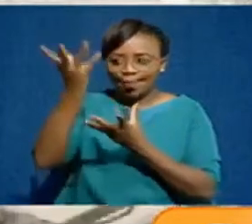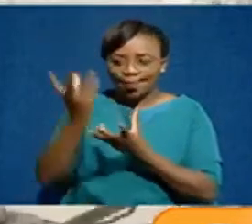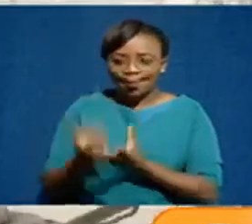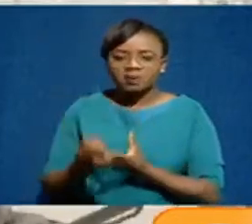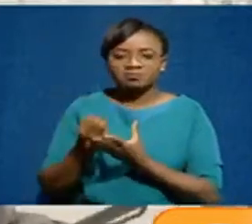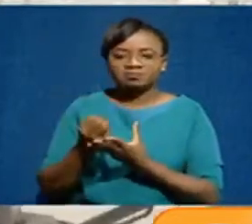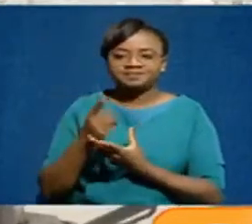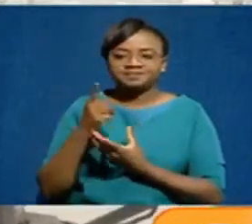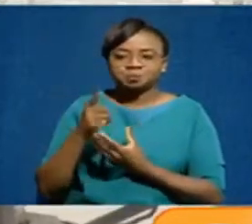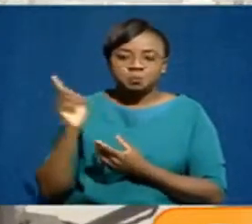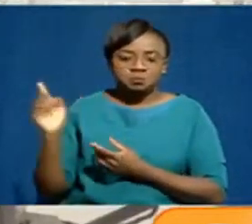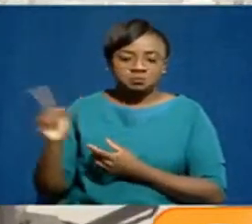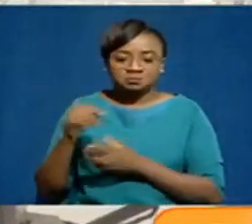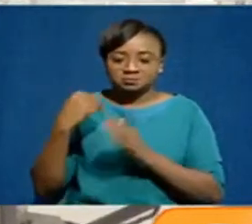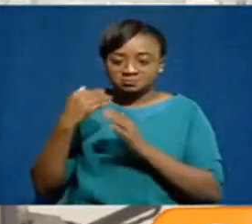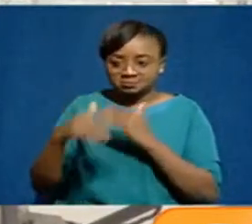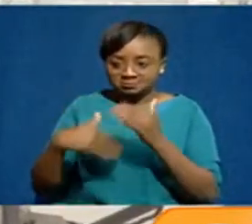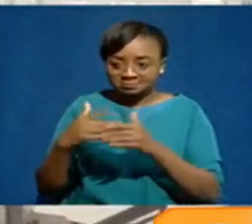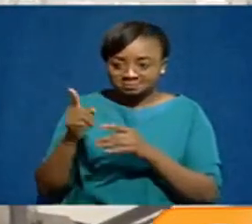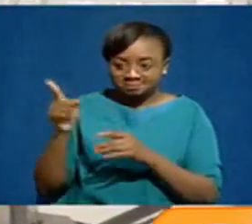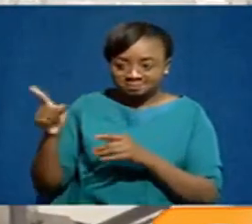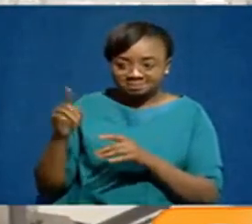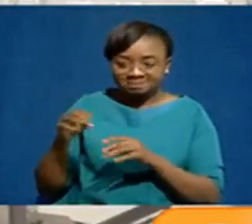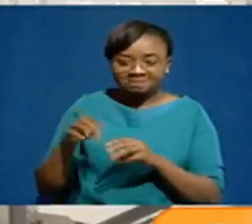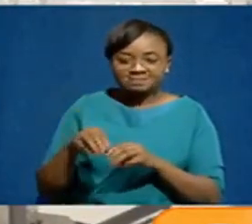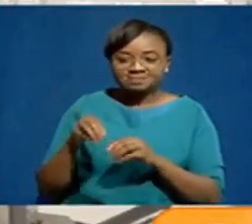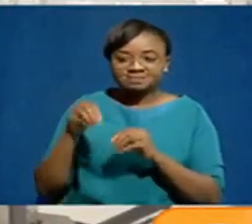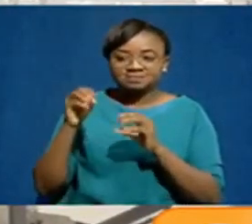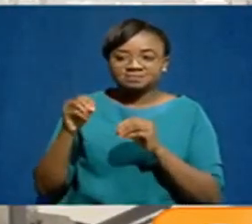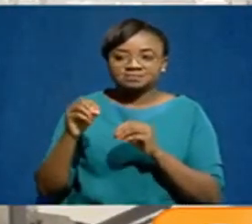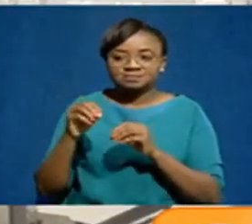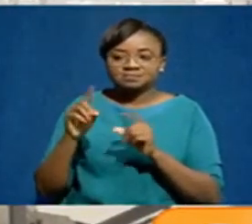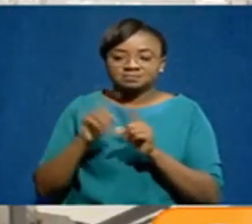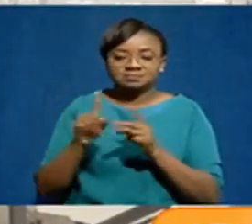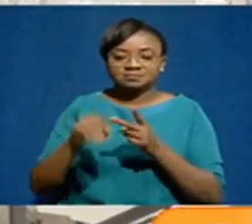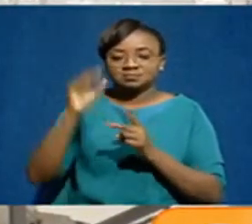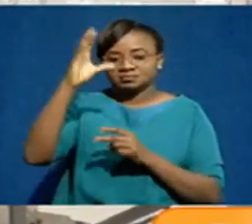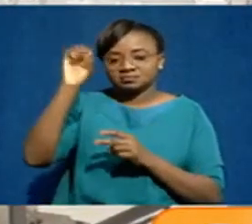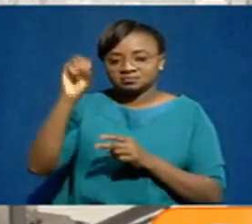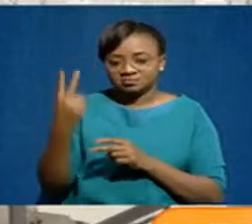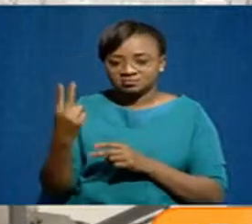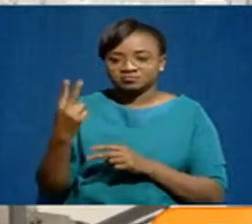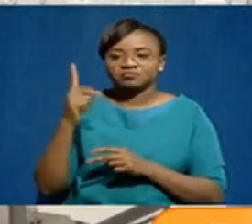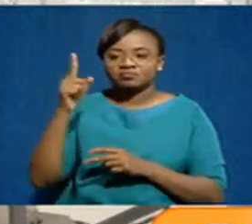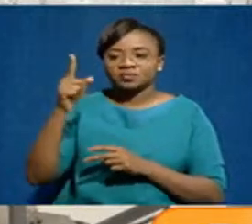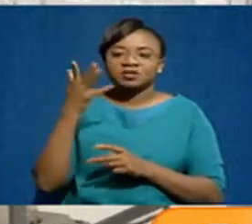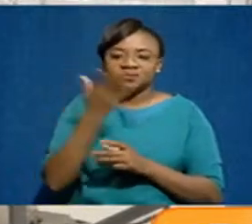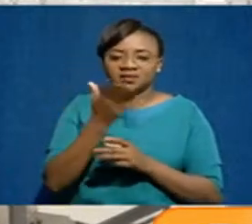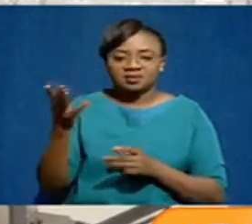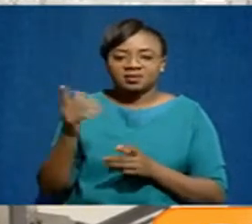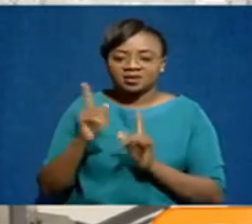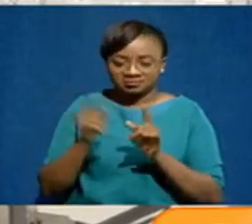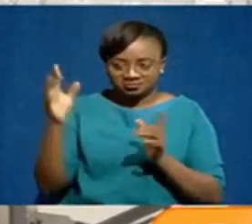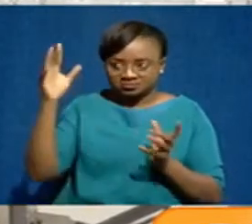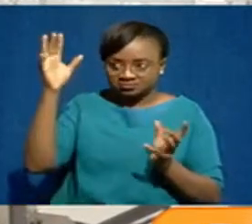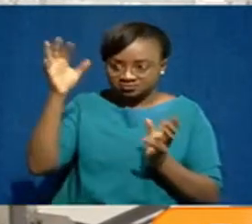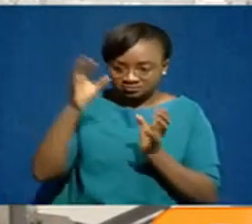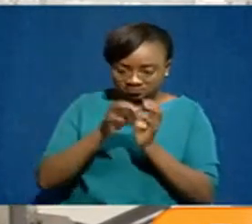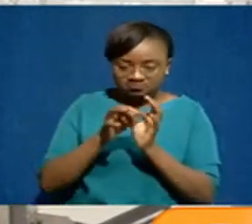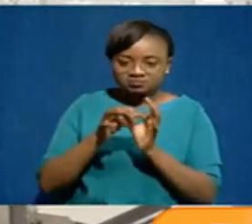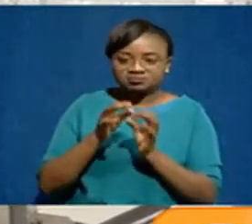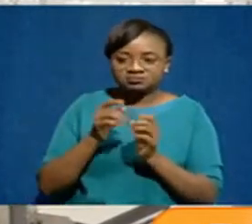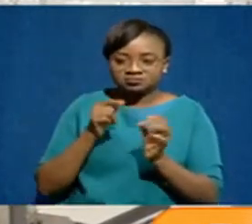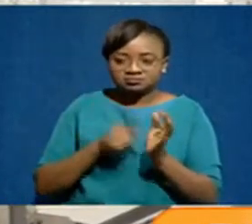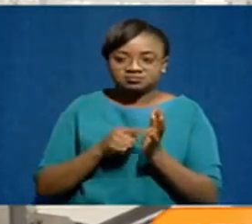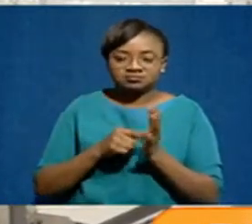atmosphere. The filter material is basic in nature, and acidic CO2 is present in the atmosphere. So the reaction between the CO2